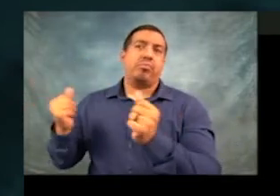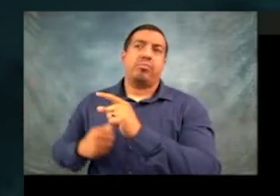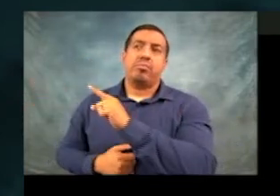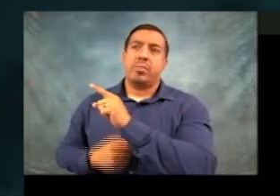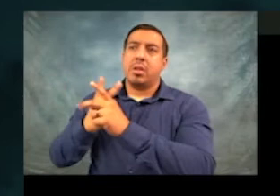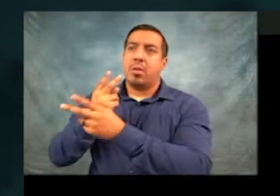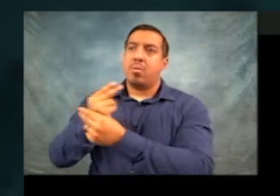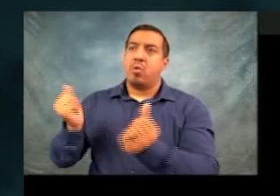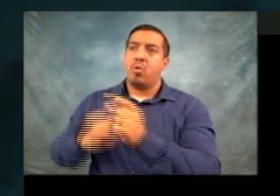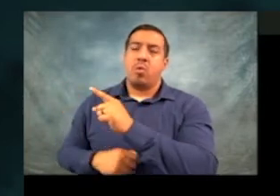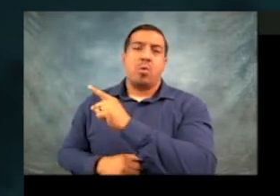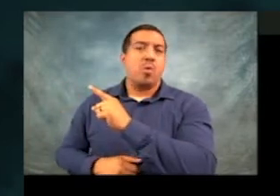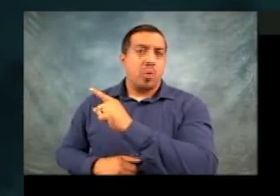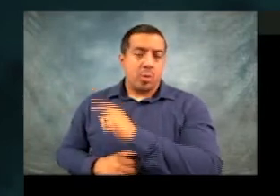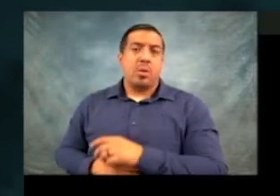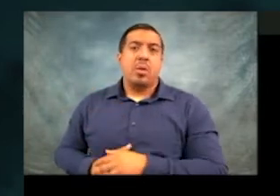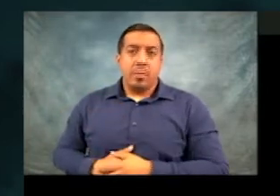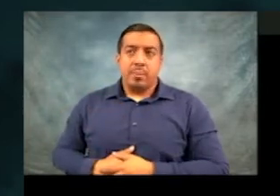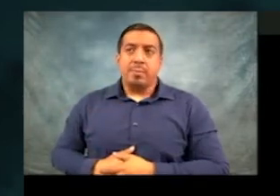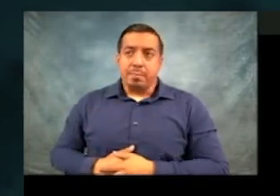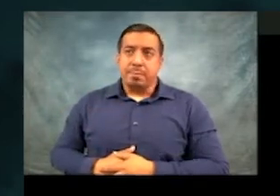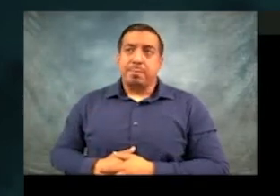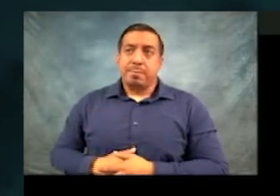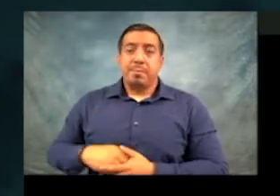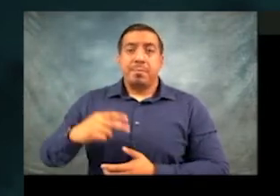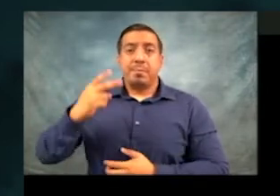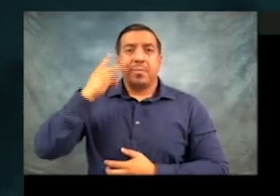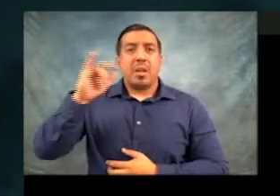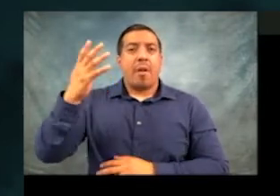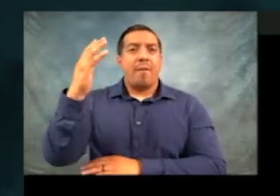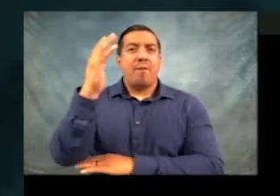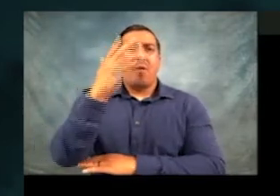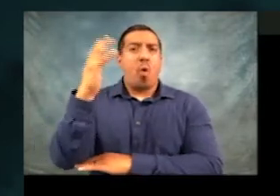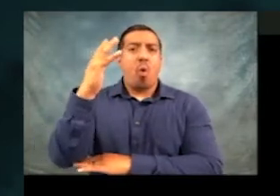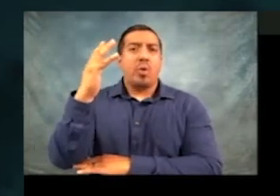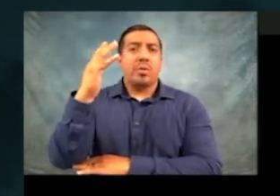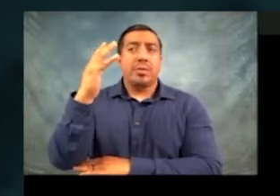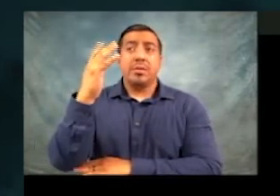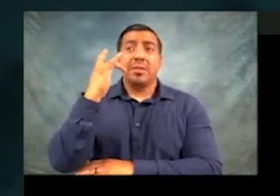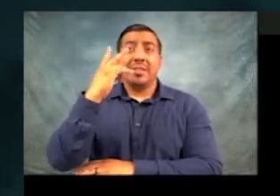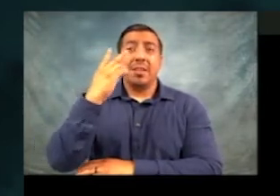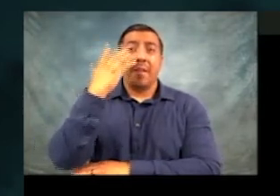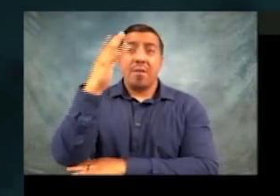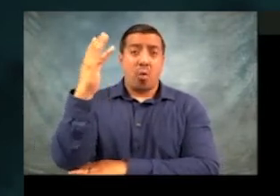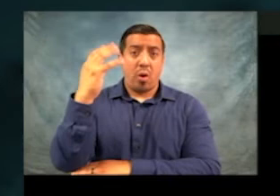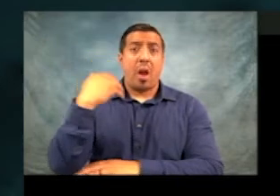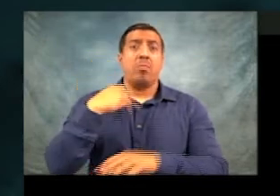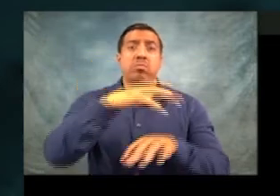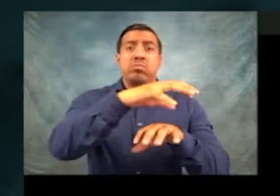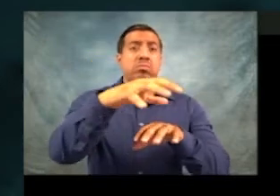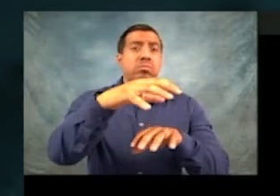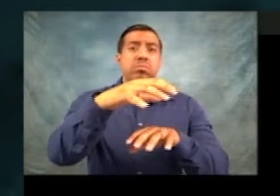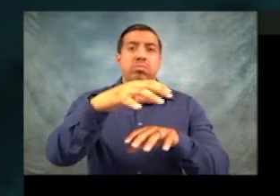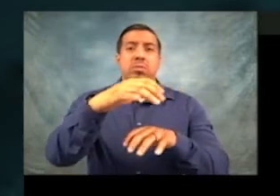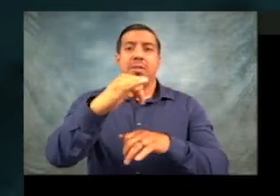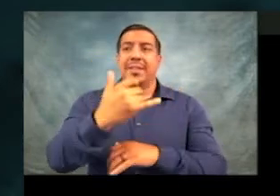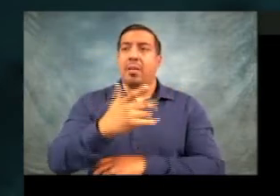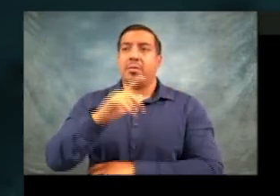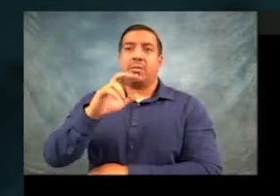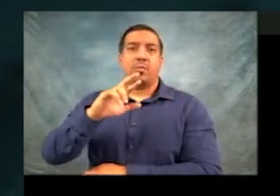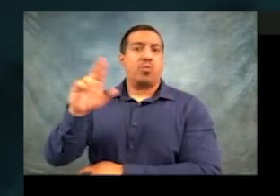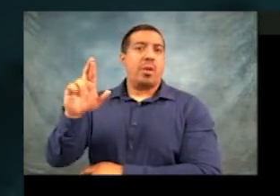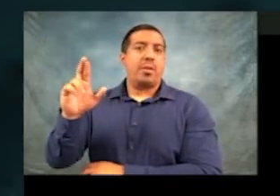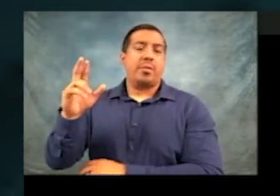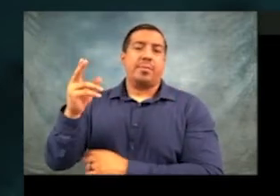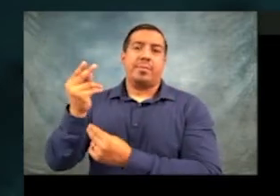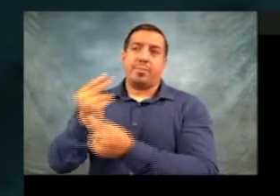They're gone. And that speaks to the force at which the water comes in. It typically will sweep the